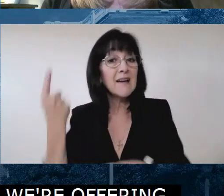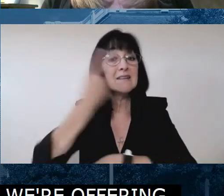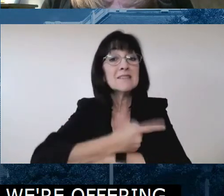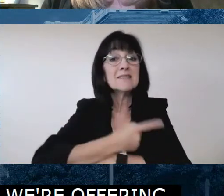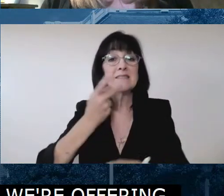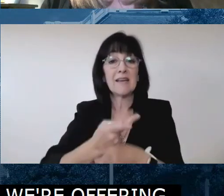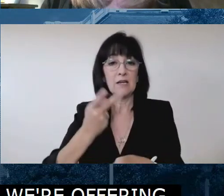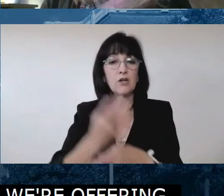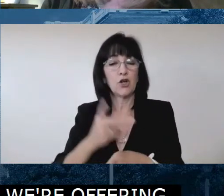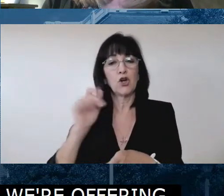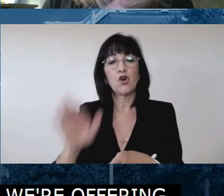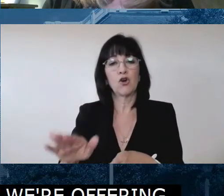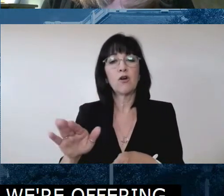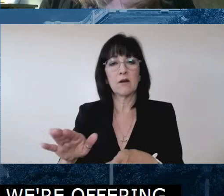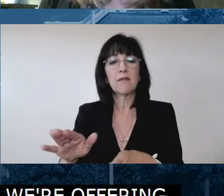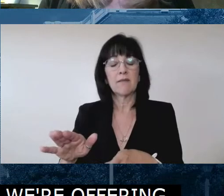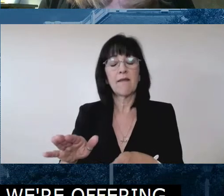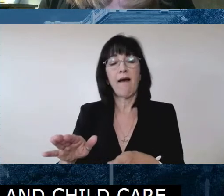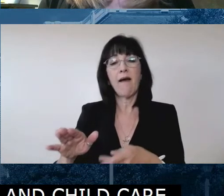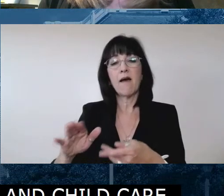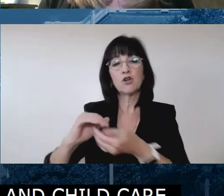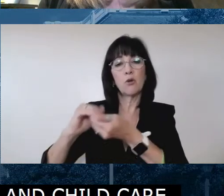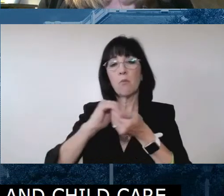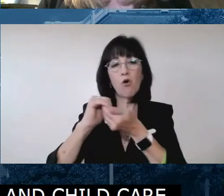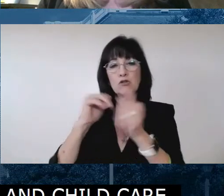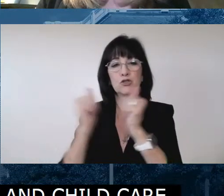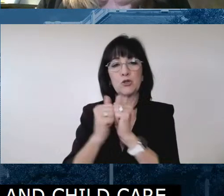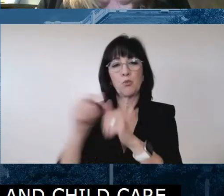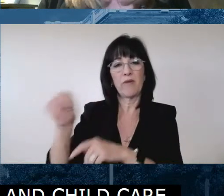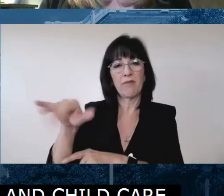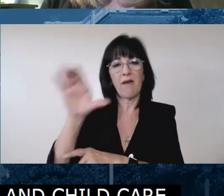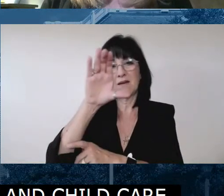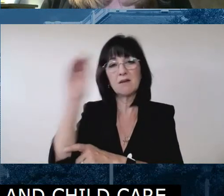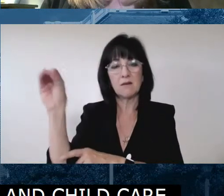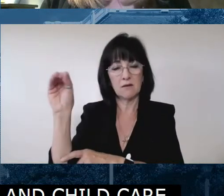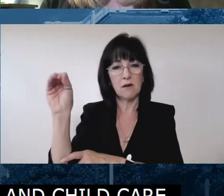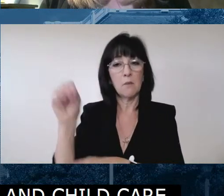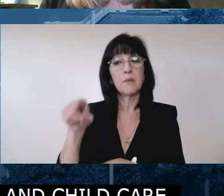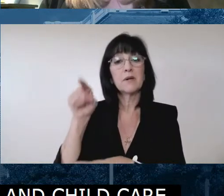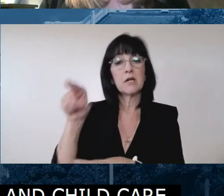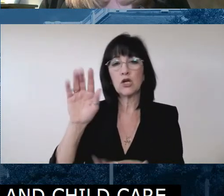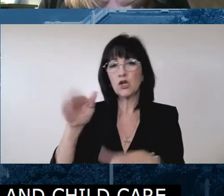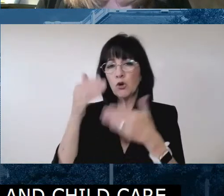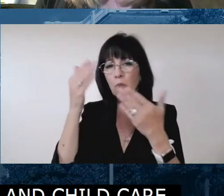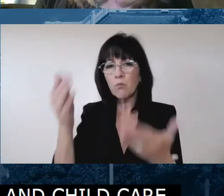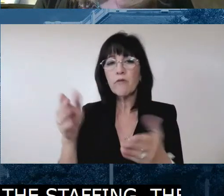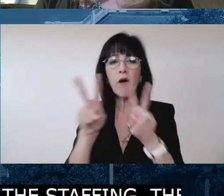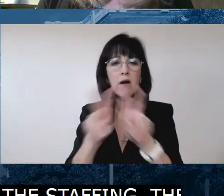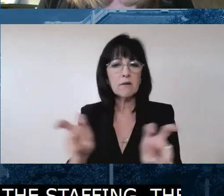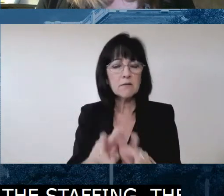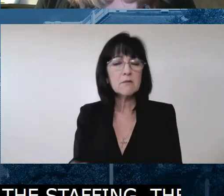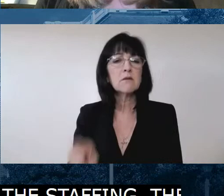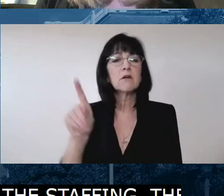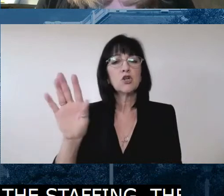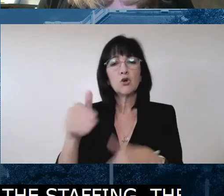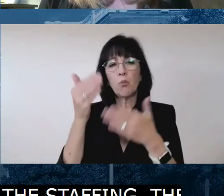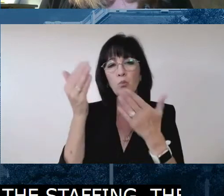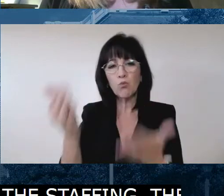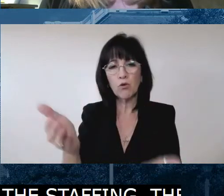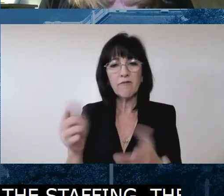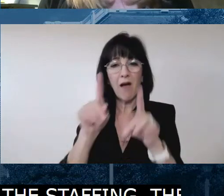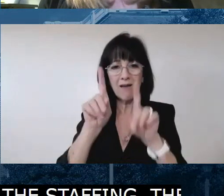Quidel Corporation. Quidel provides the staffing, the testing, the analysis, the reporting,